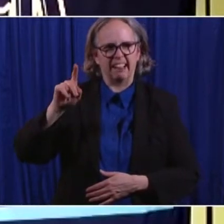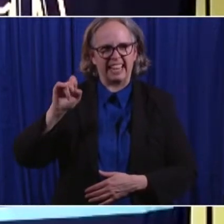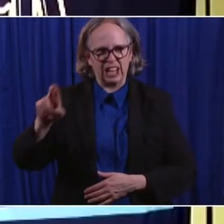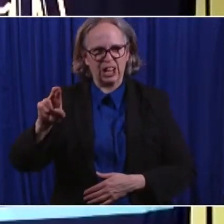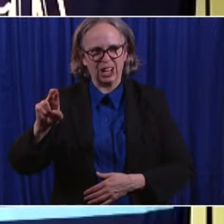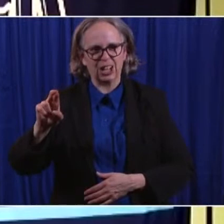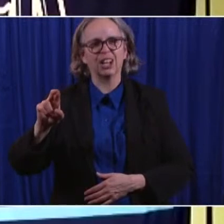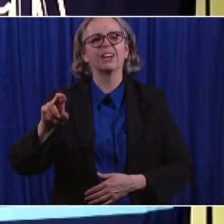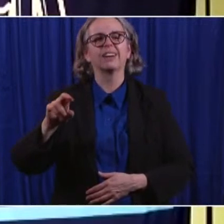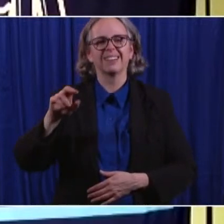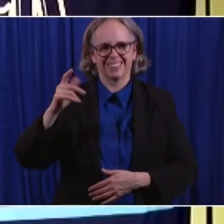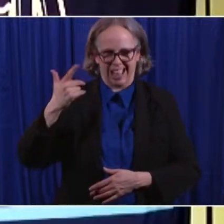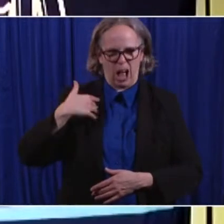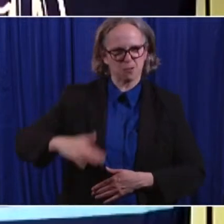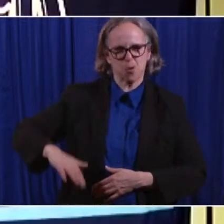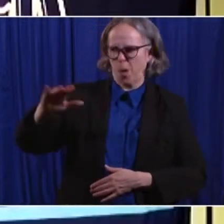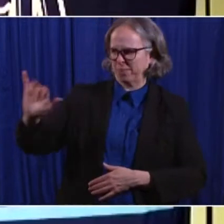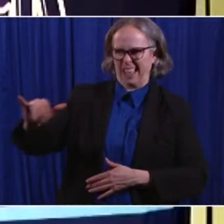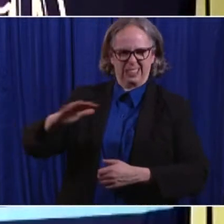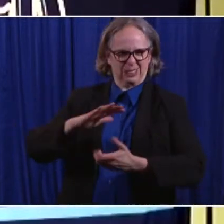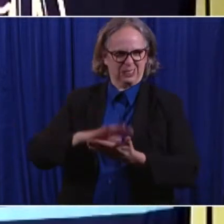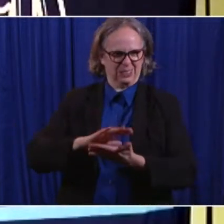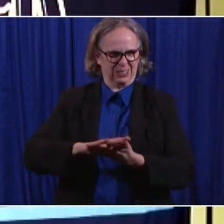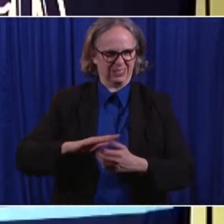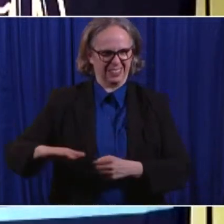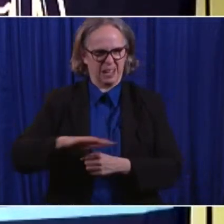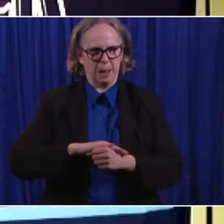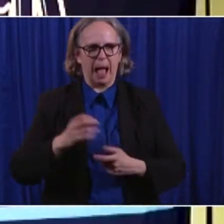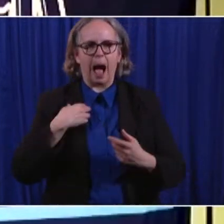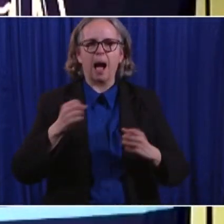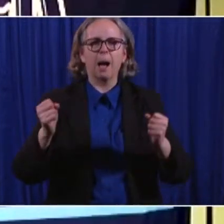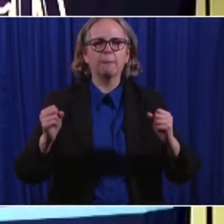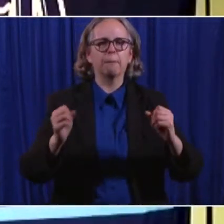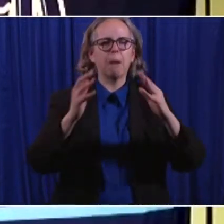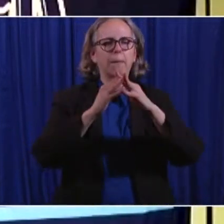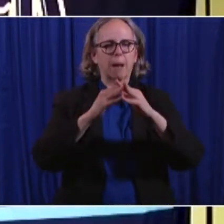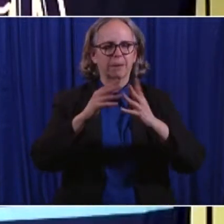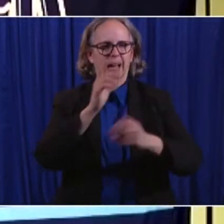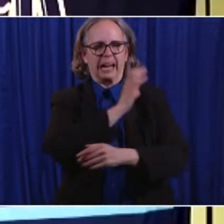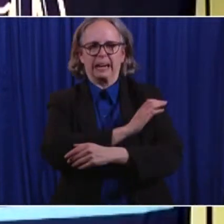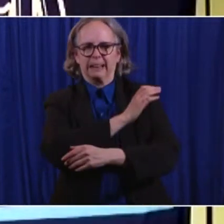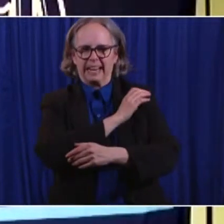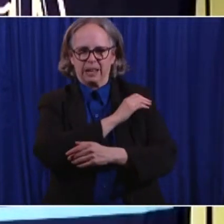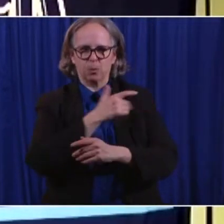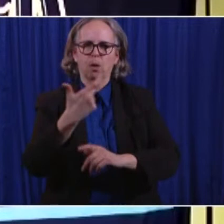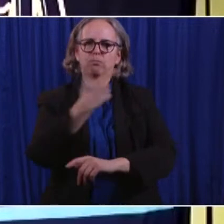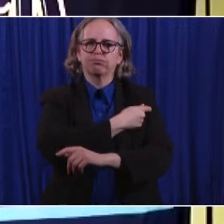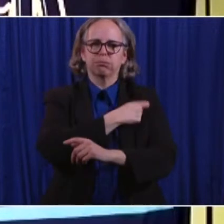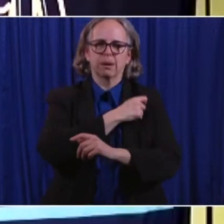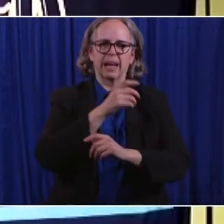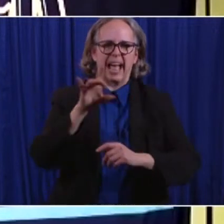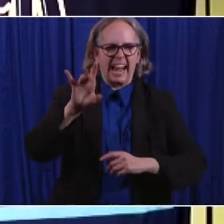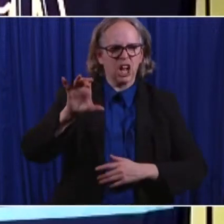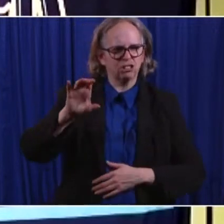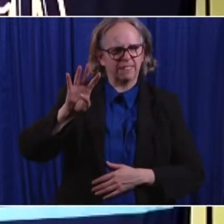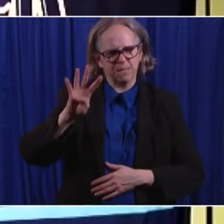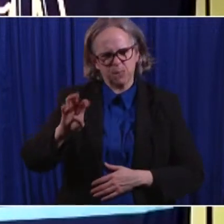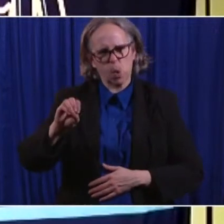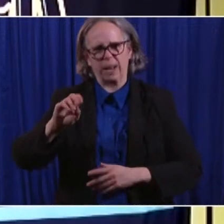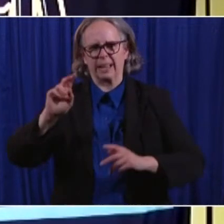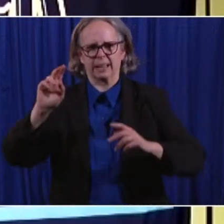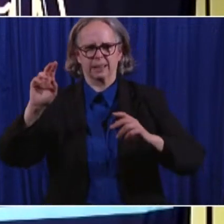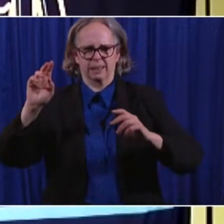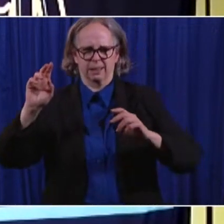clinic today, serving 840 doses today of vaccine to the people of Williams County and the surrounding